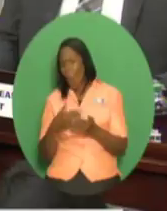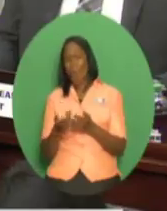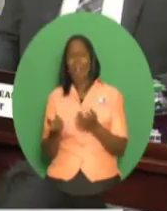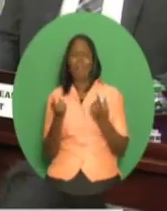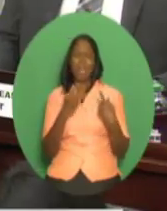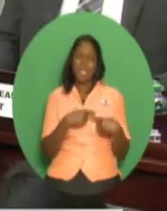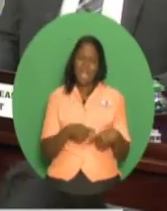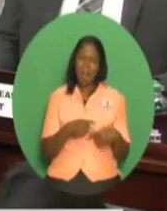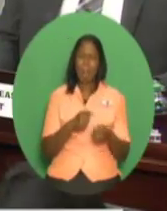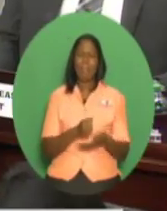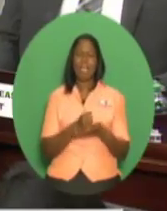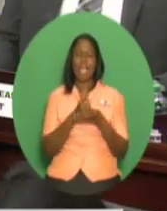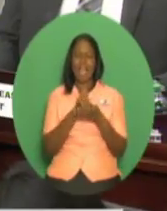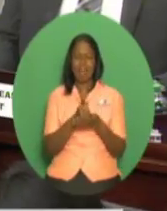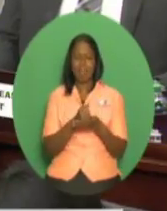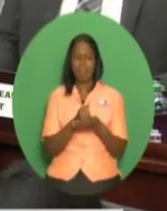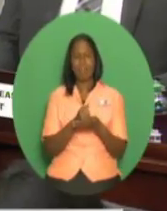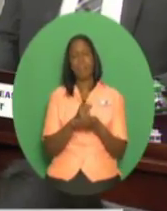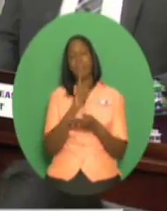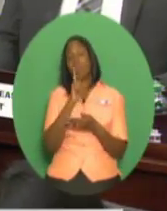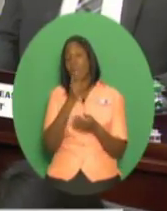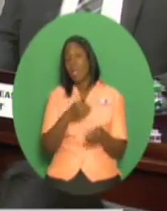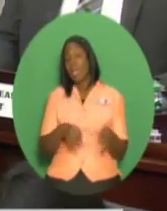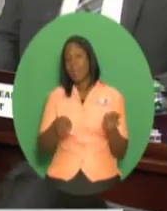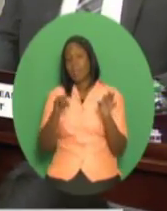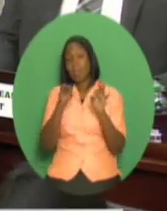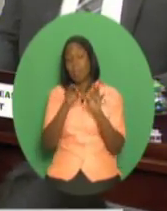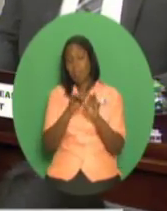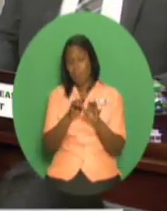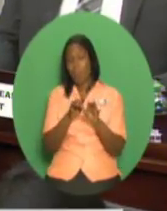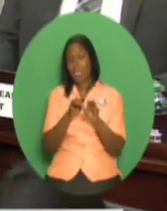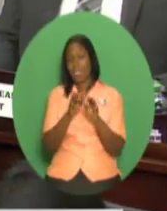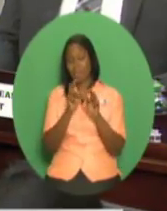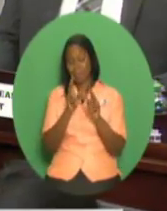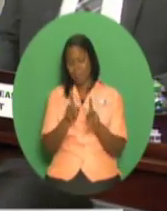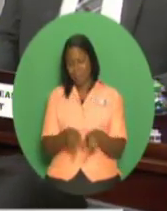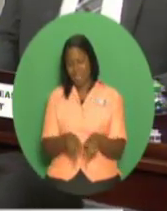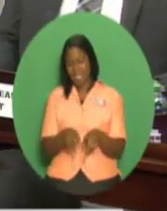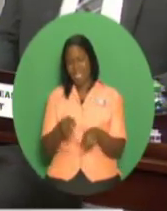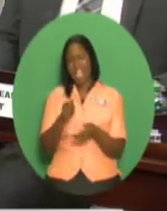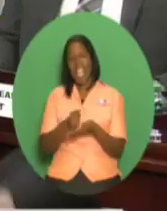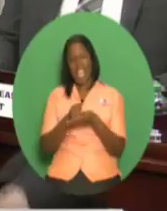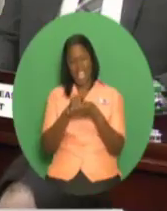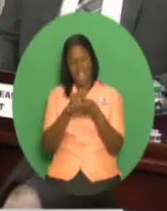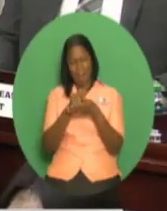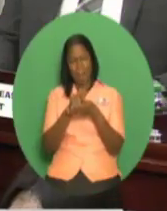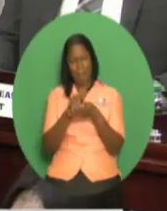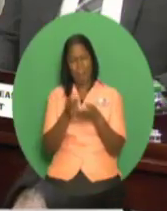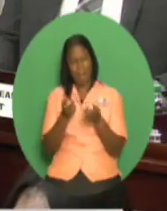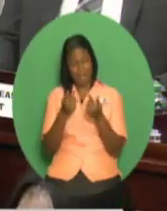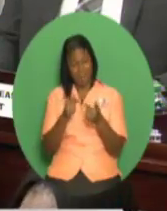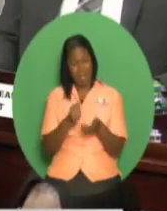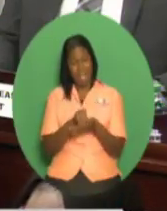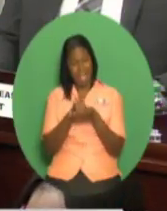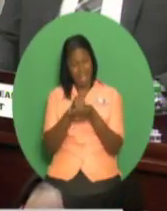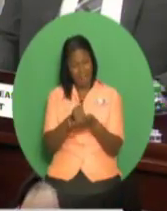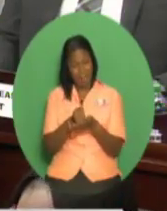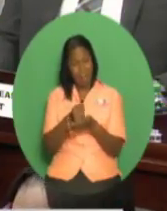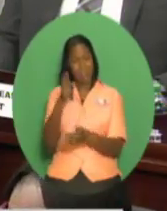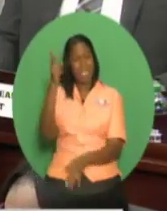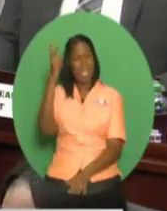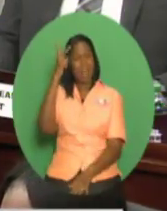in our delivery of education must be the parents. And therefore, parenting in